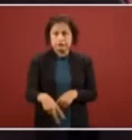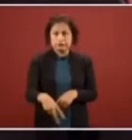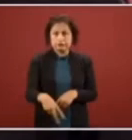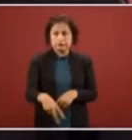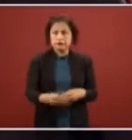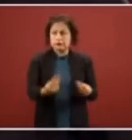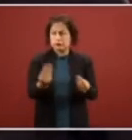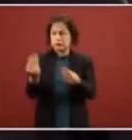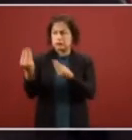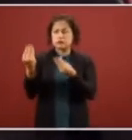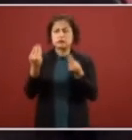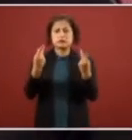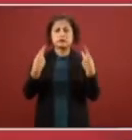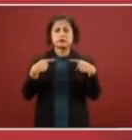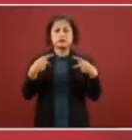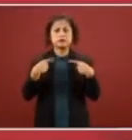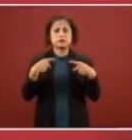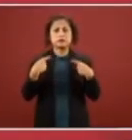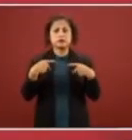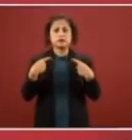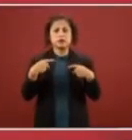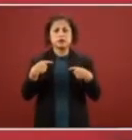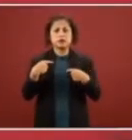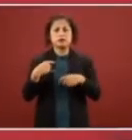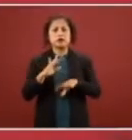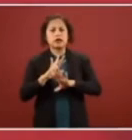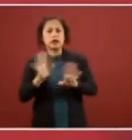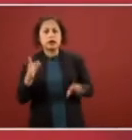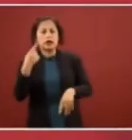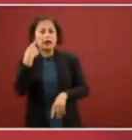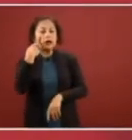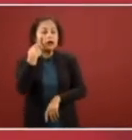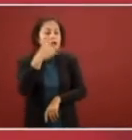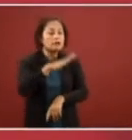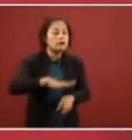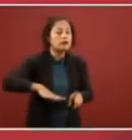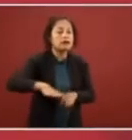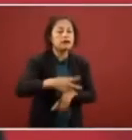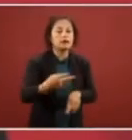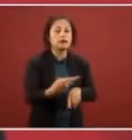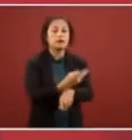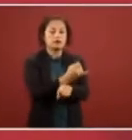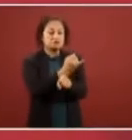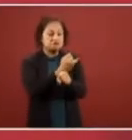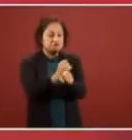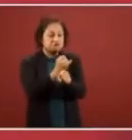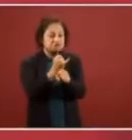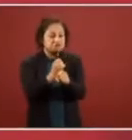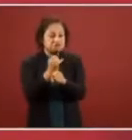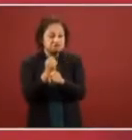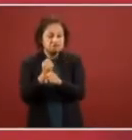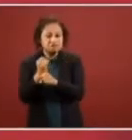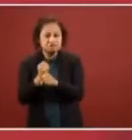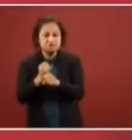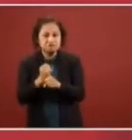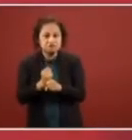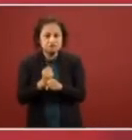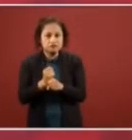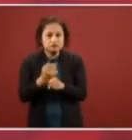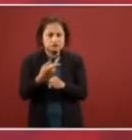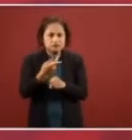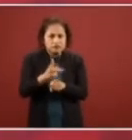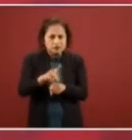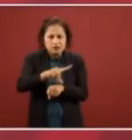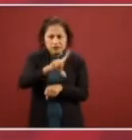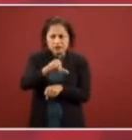to doing análisis de la realidad. An analysis of the reality. Pero no a transformar la realidad. But